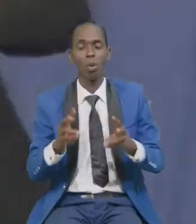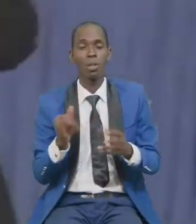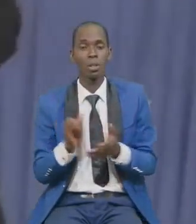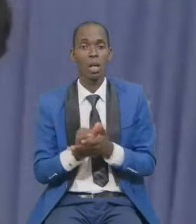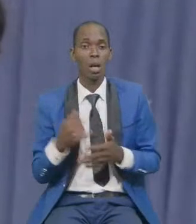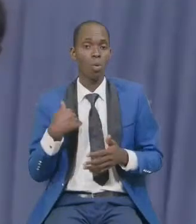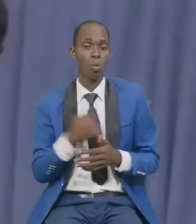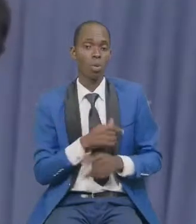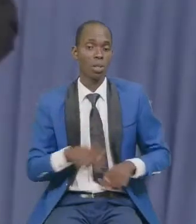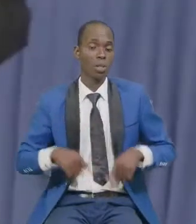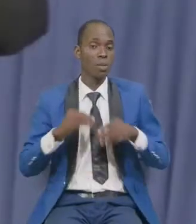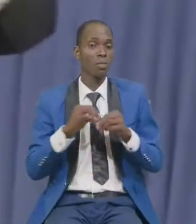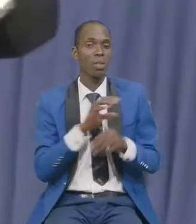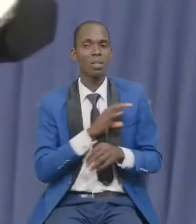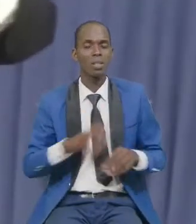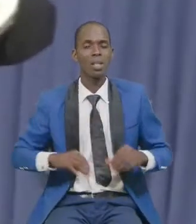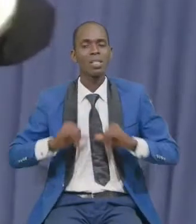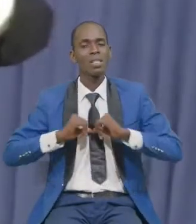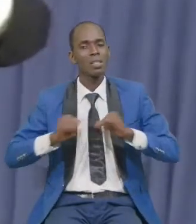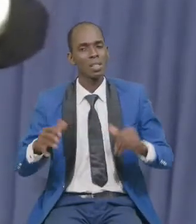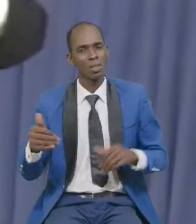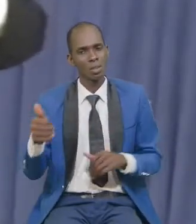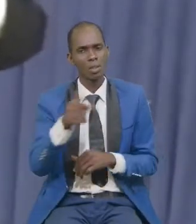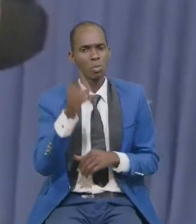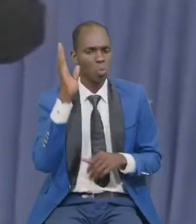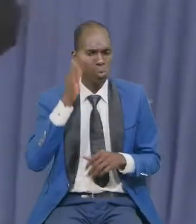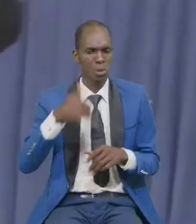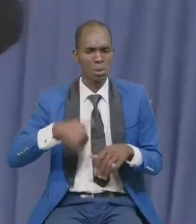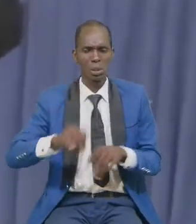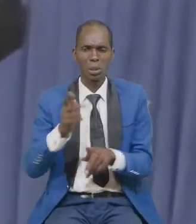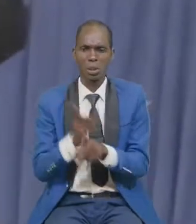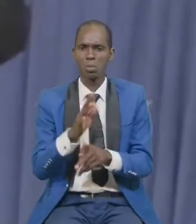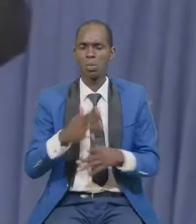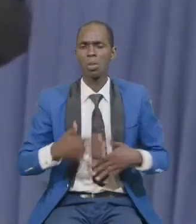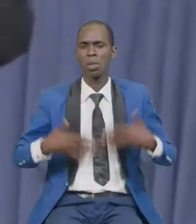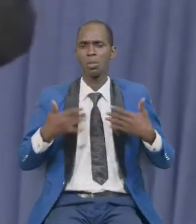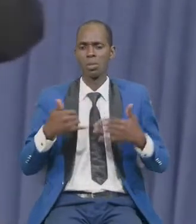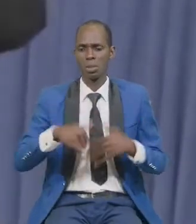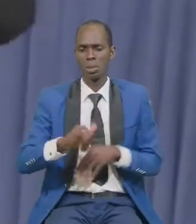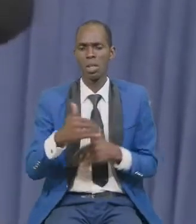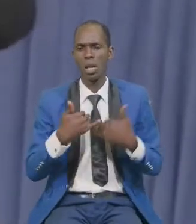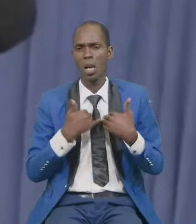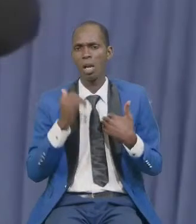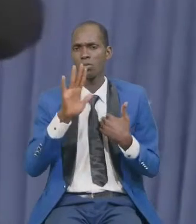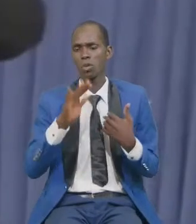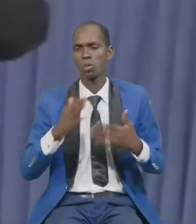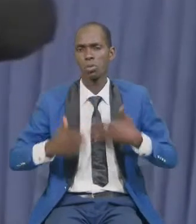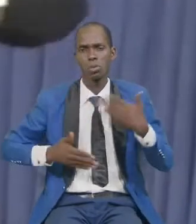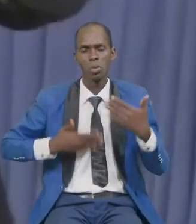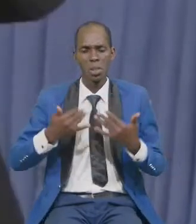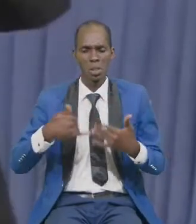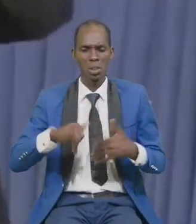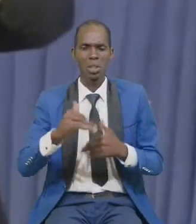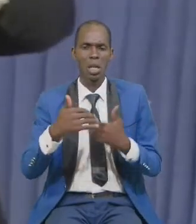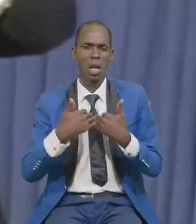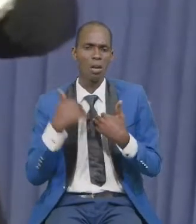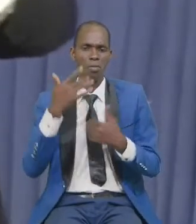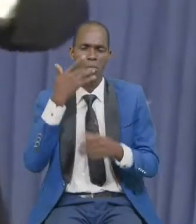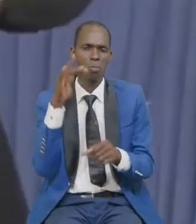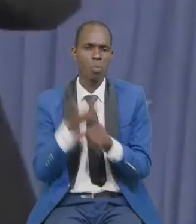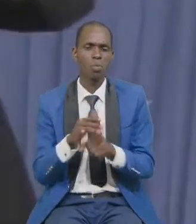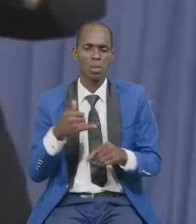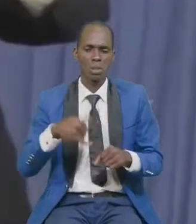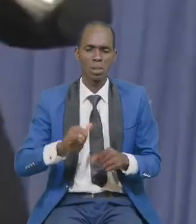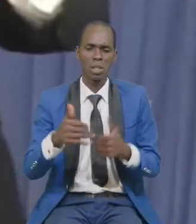Christ, deny yourself of them and you still have your life. You still have the joy. You still have the promises. You still have